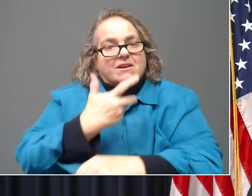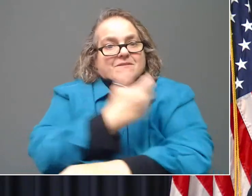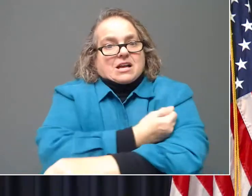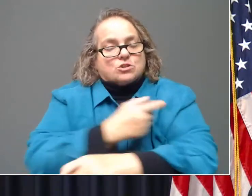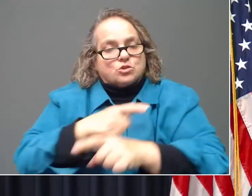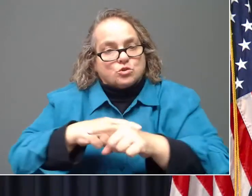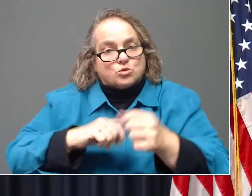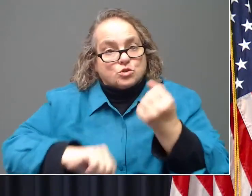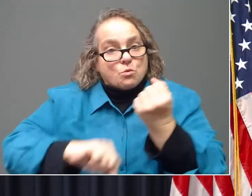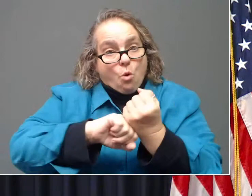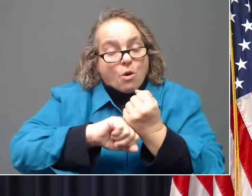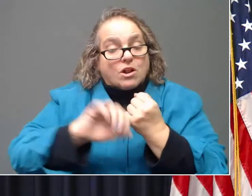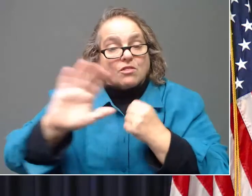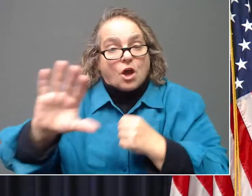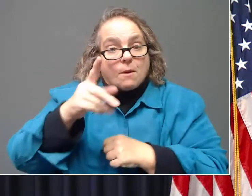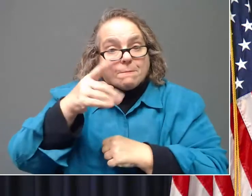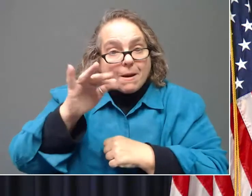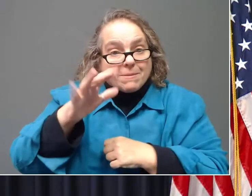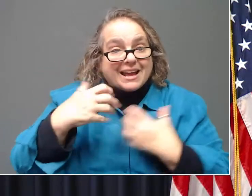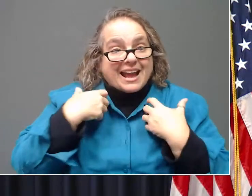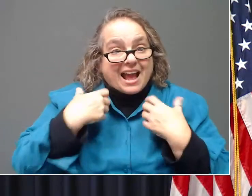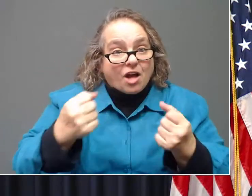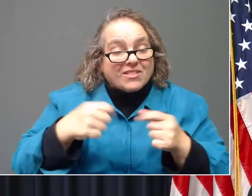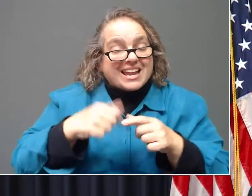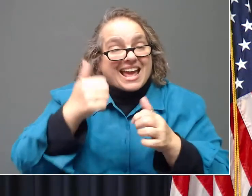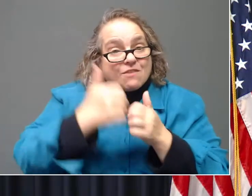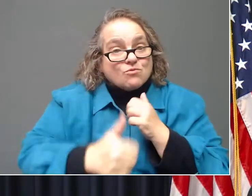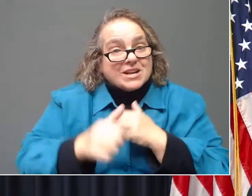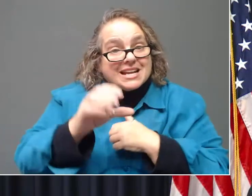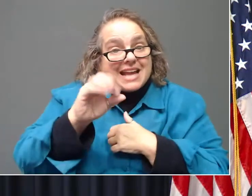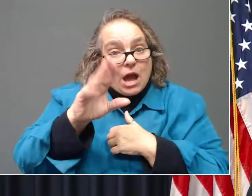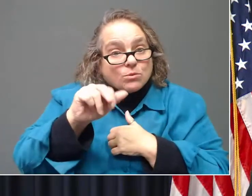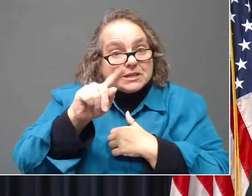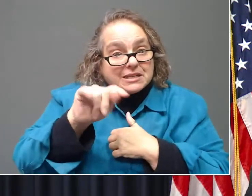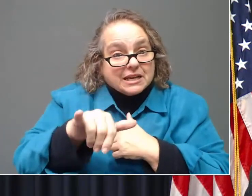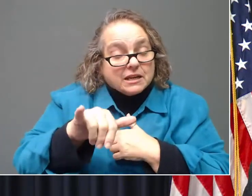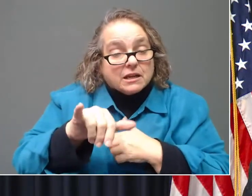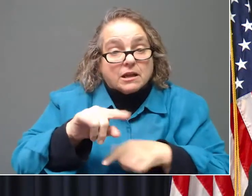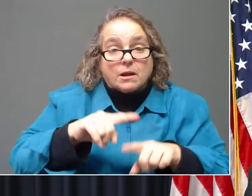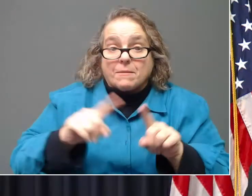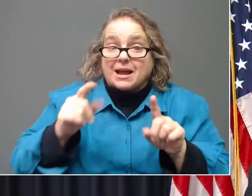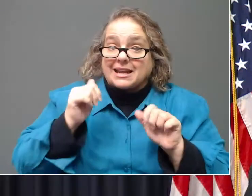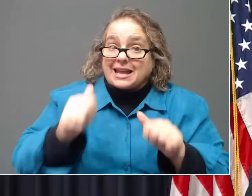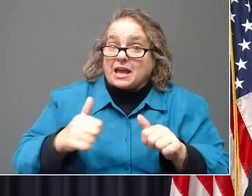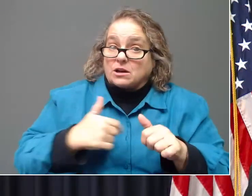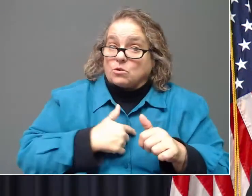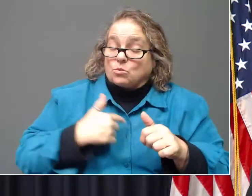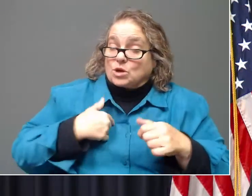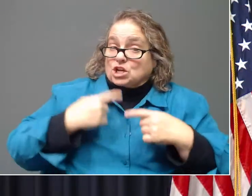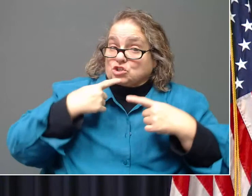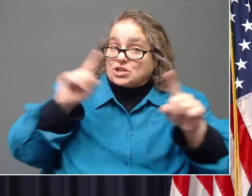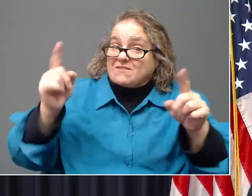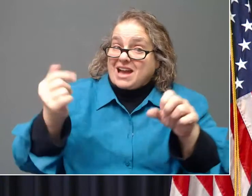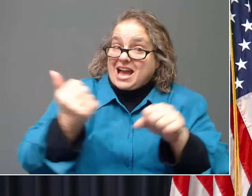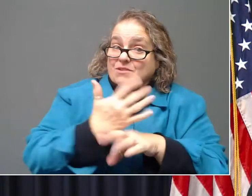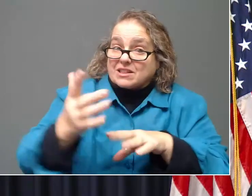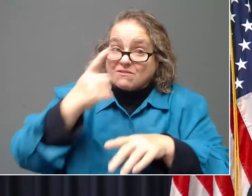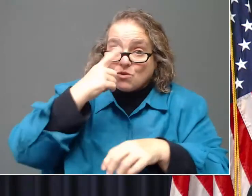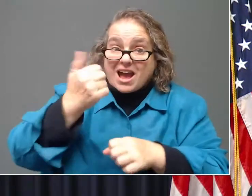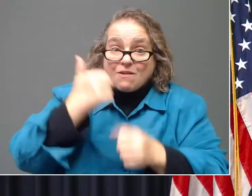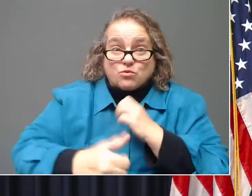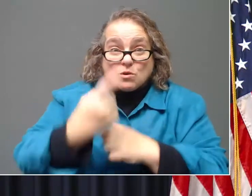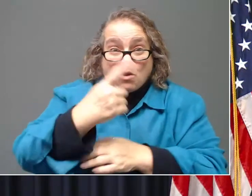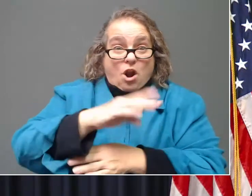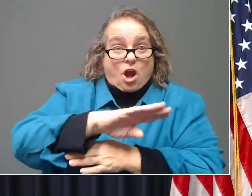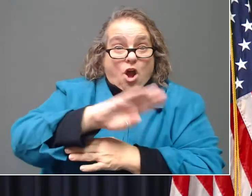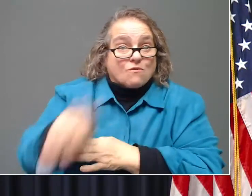county. But that doesn't mean that we can achieve everything for everybody overnight.